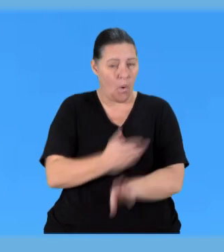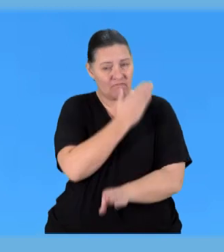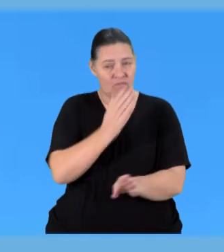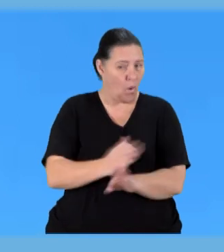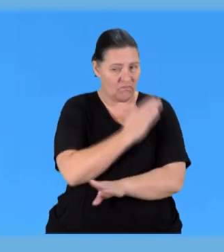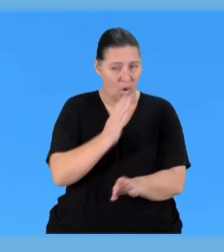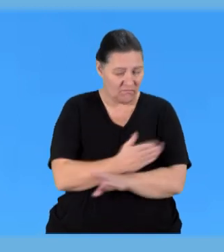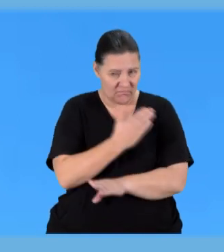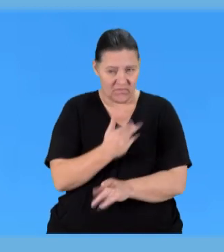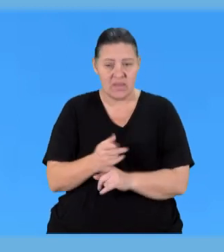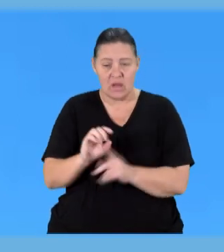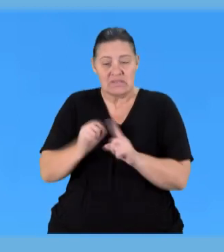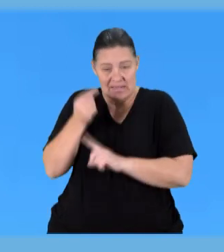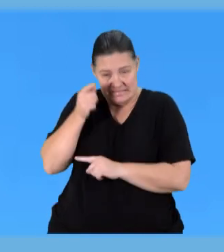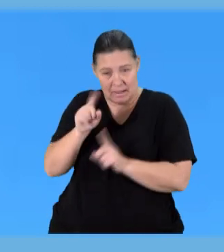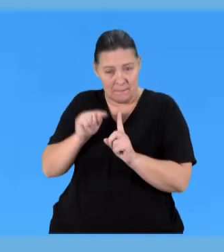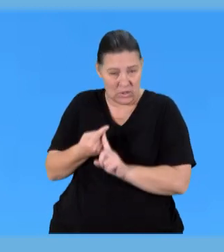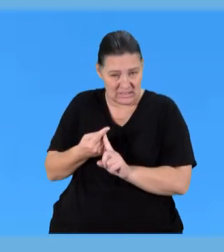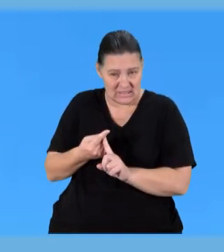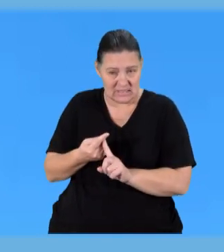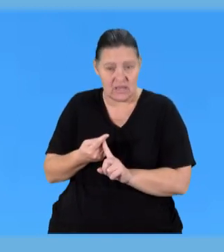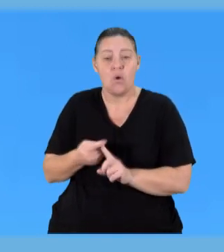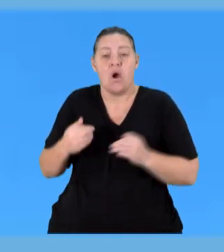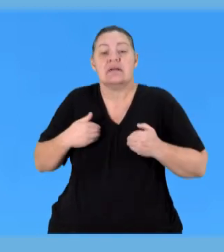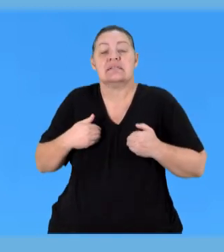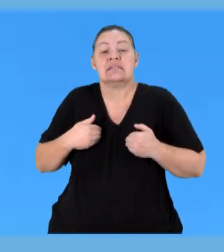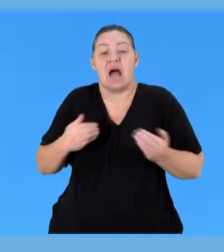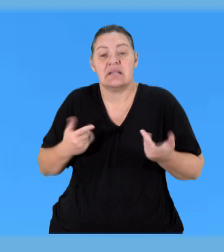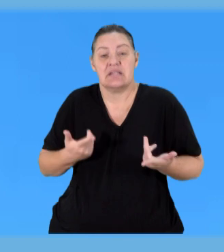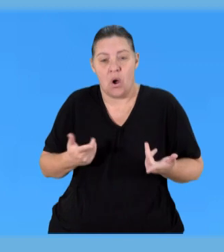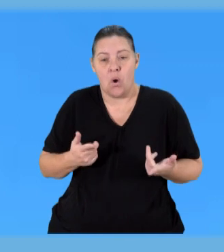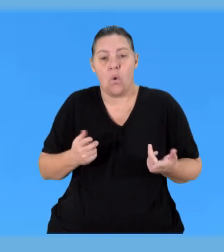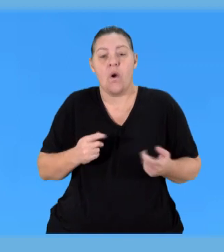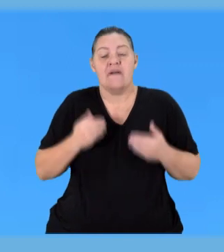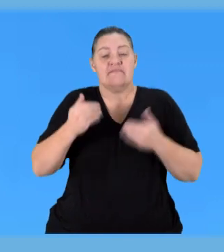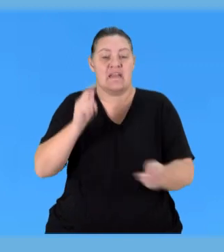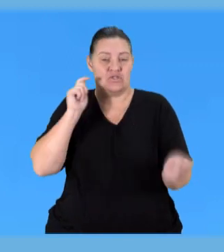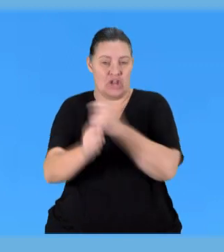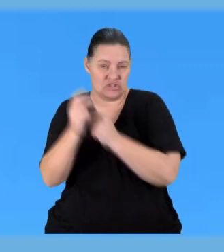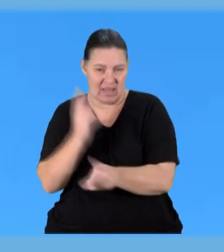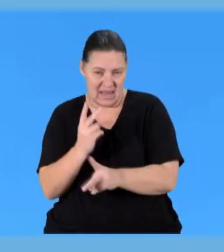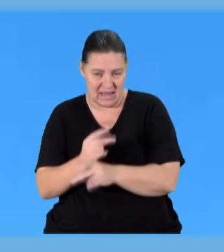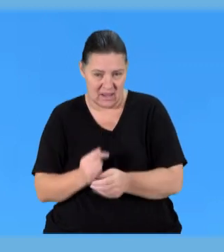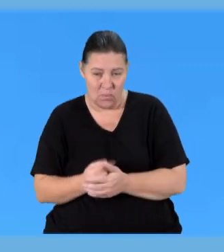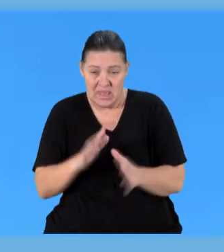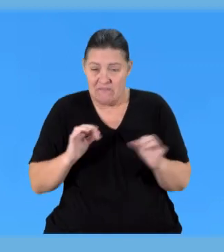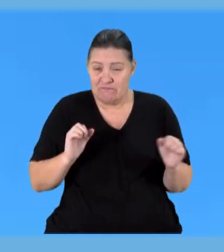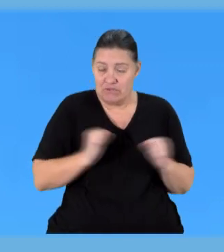to start now getting to this point where they start now going to another phase change. Now when they are